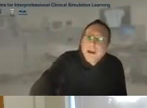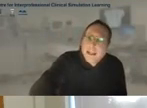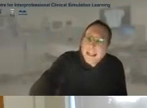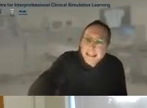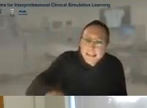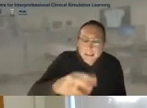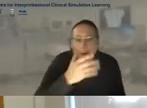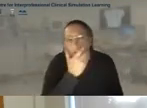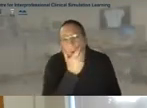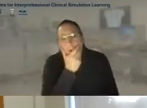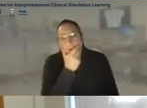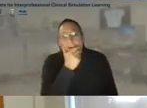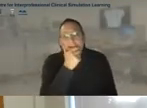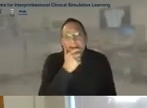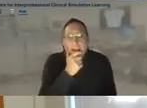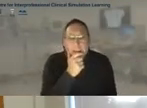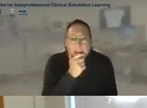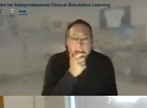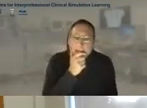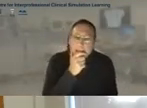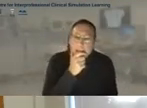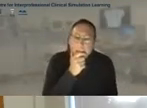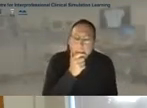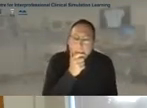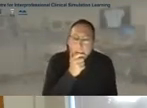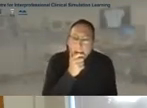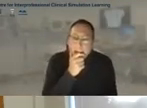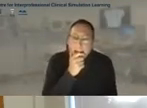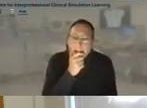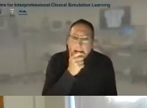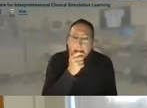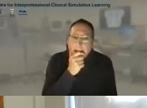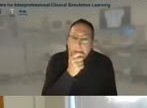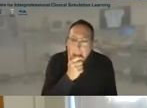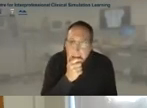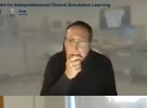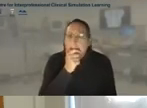but not least, we have this document. So